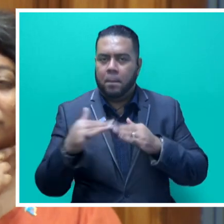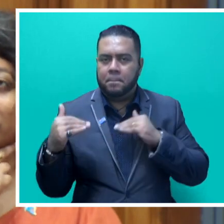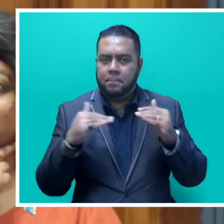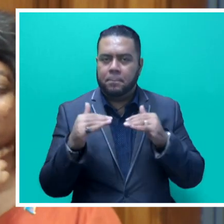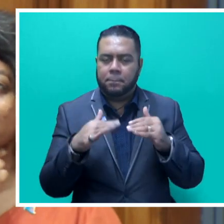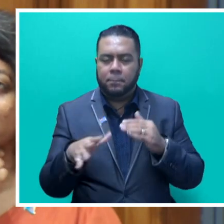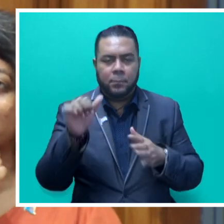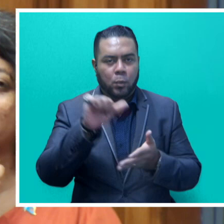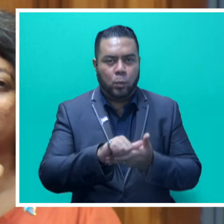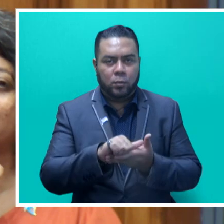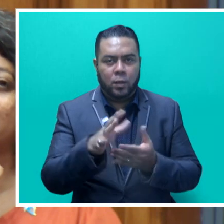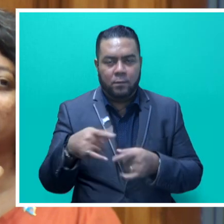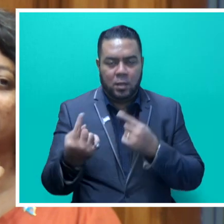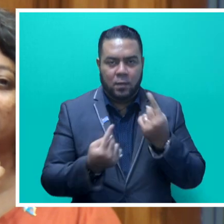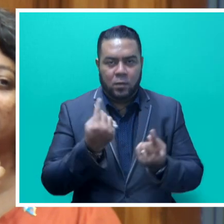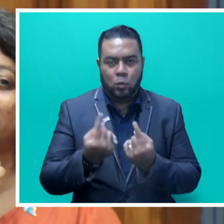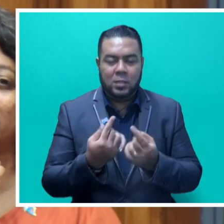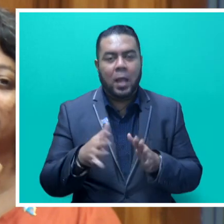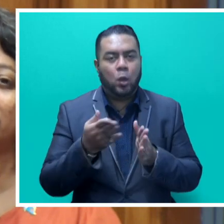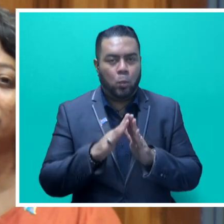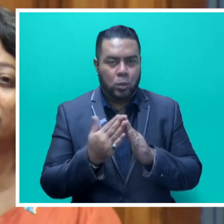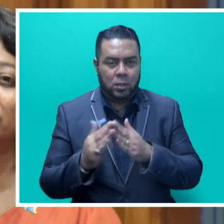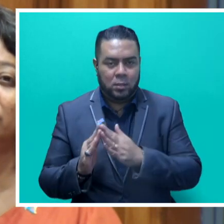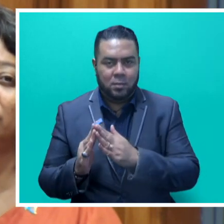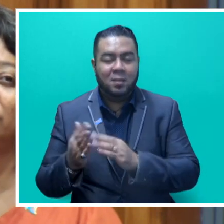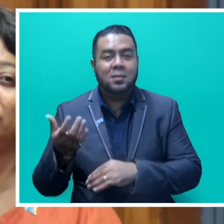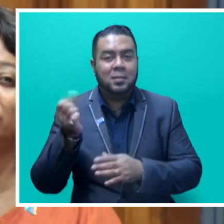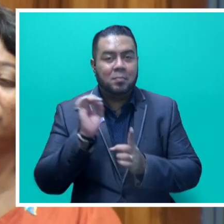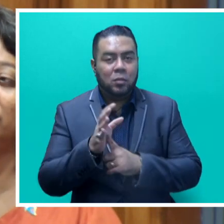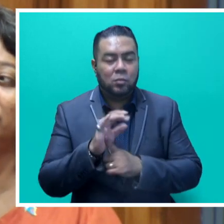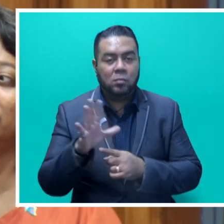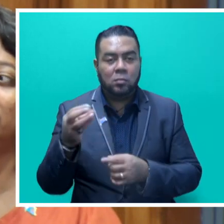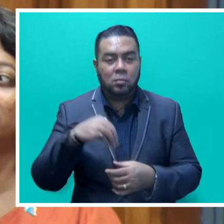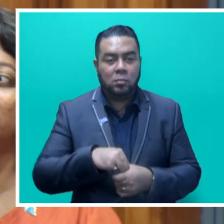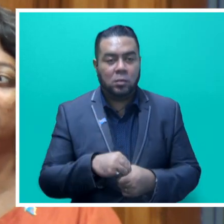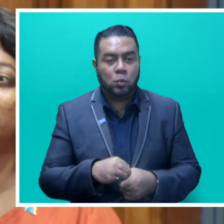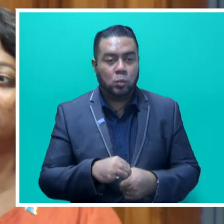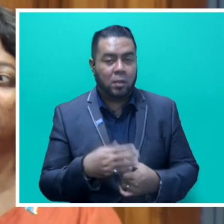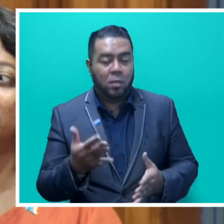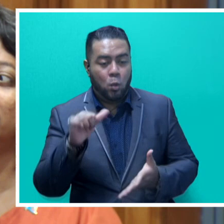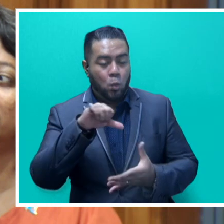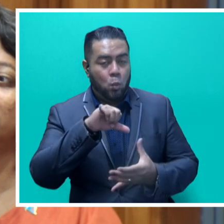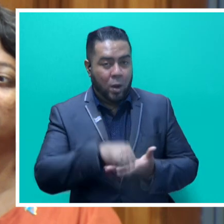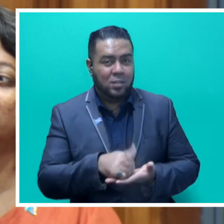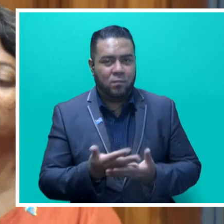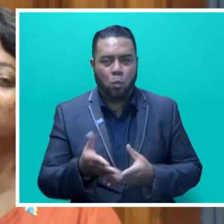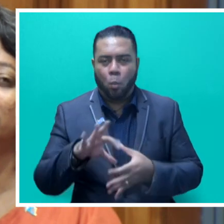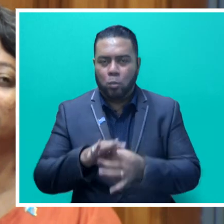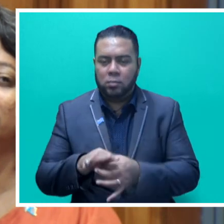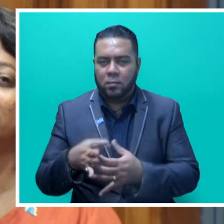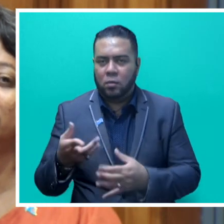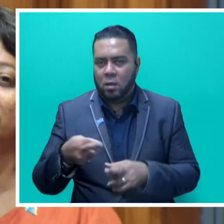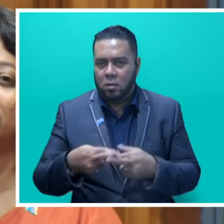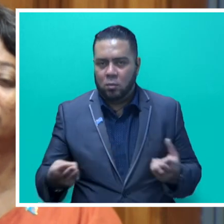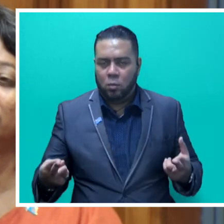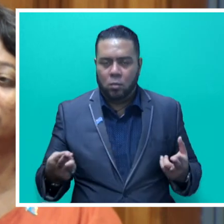rights of individuals and communities. The special interests of indigenous people, including the right of ownership to their natural resources,